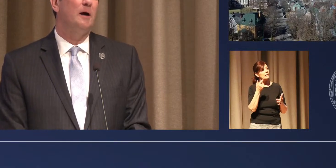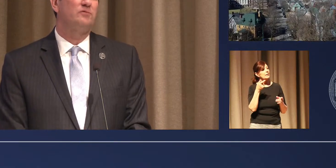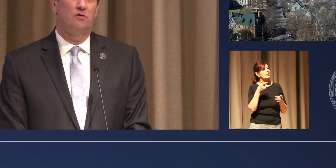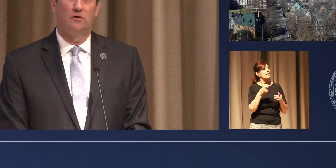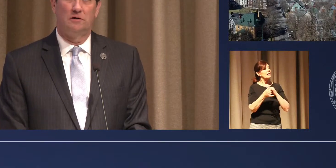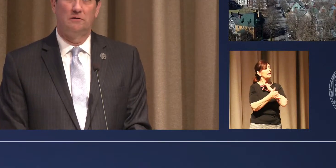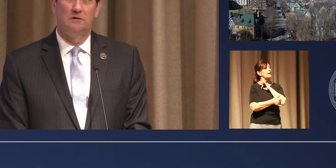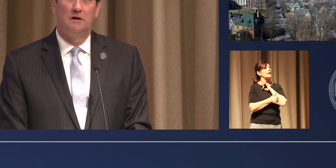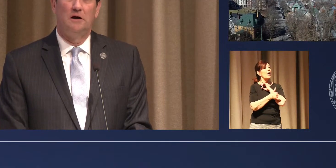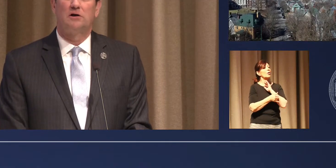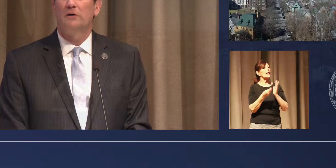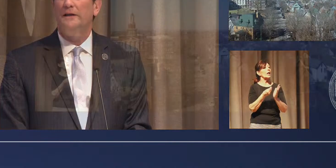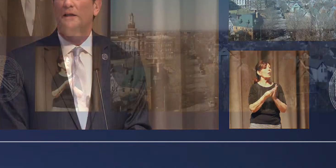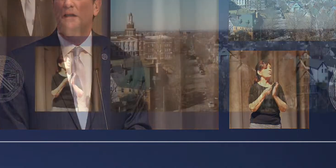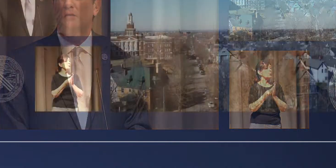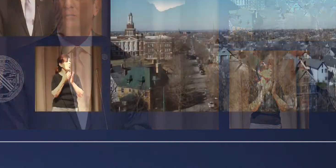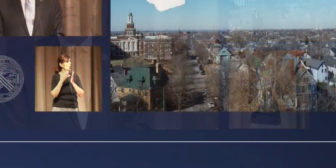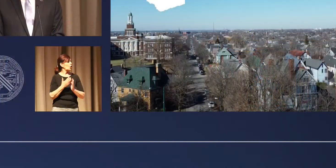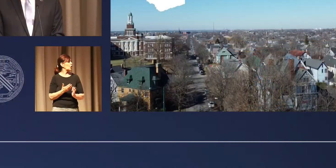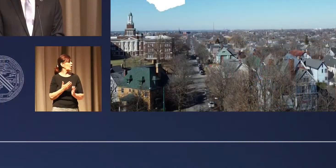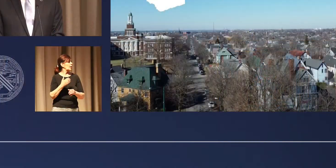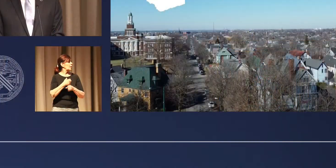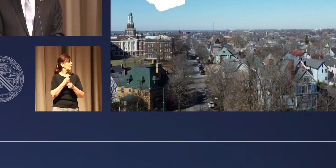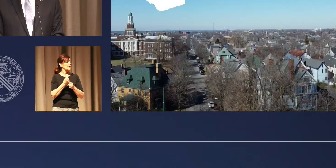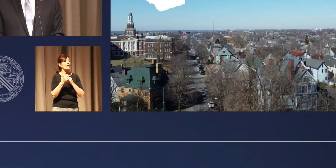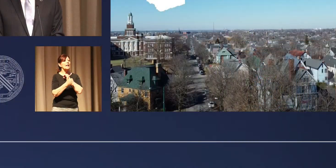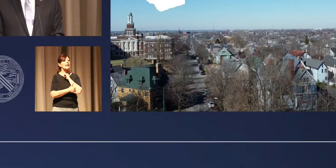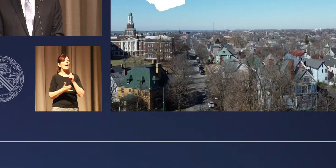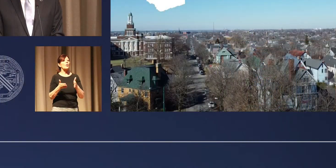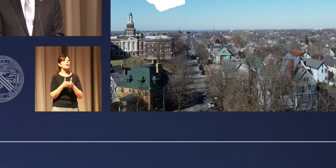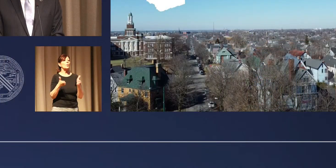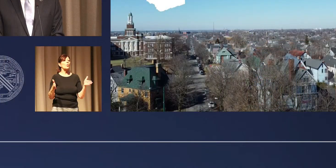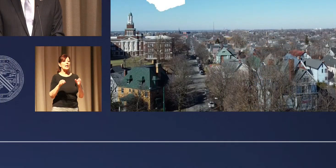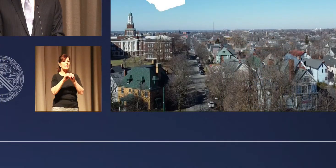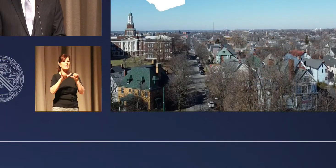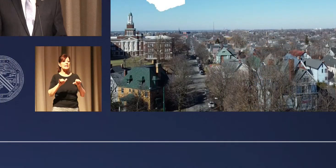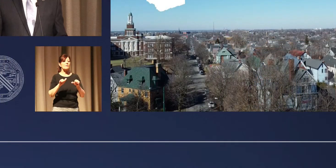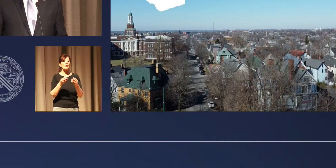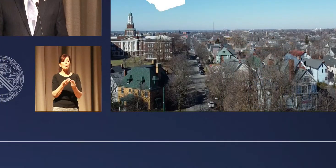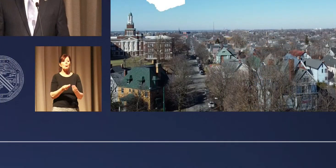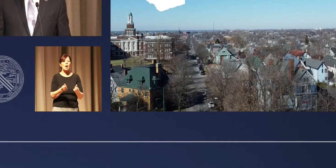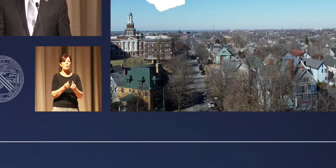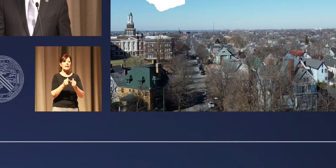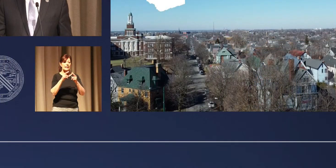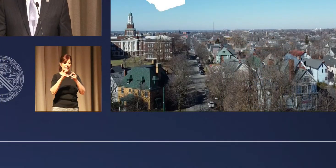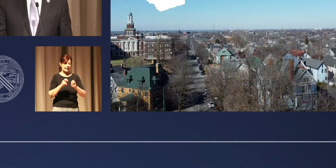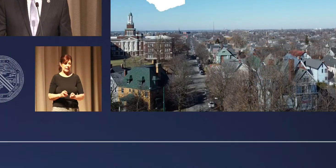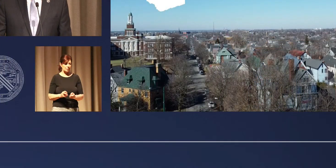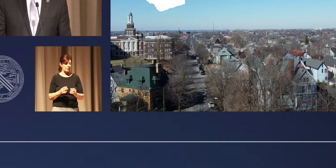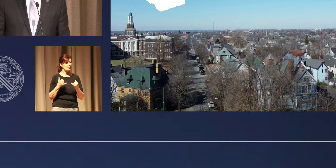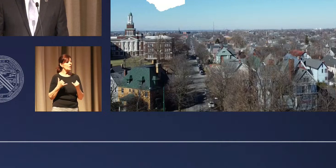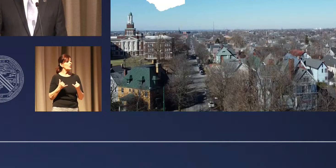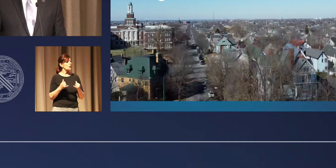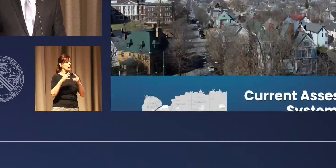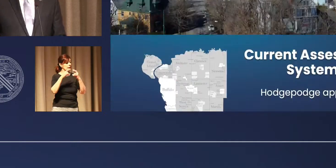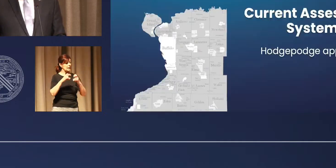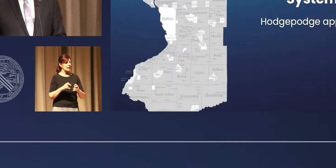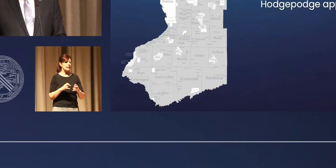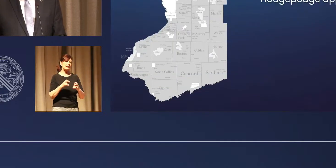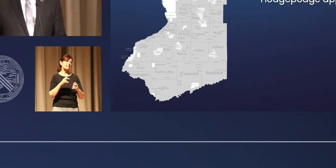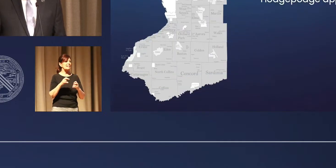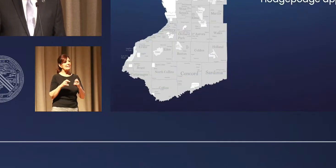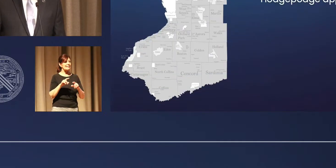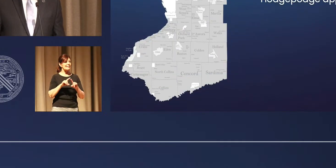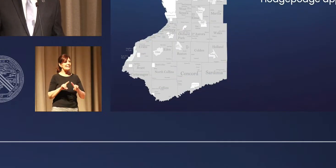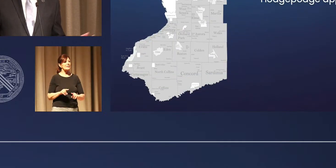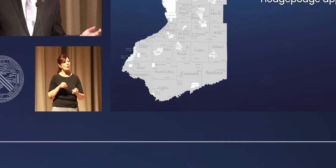county comptroller, creating a countywide system of property assessment. The current assessment system in Erie County is a hodgepodge approach